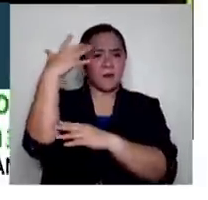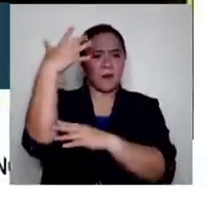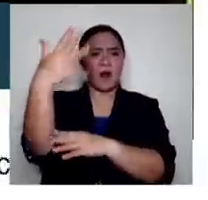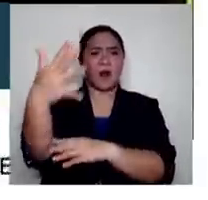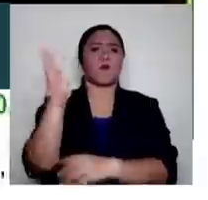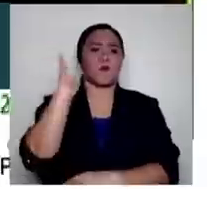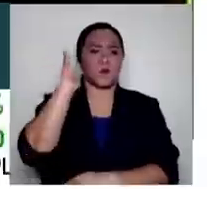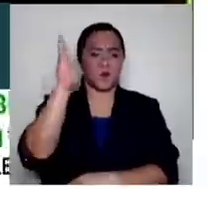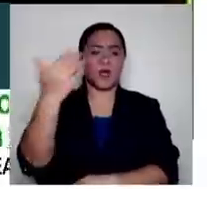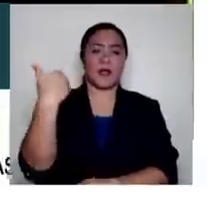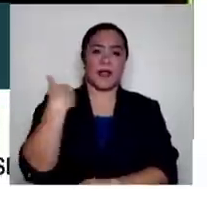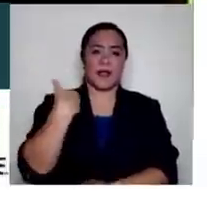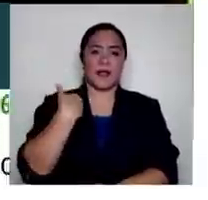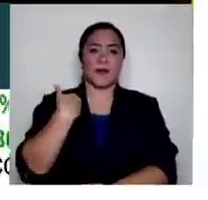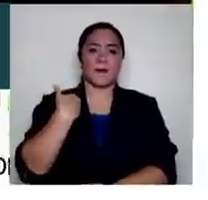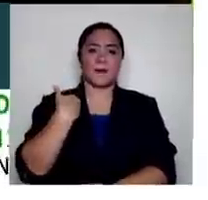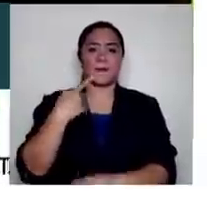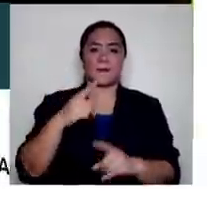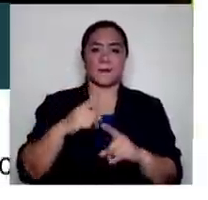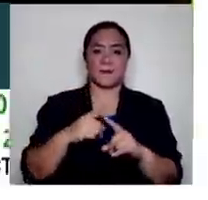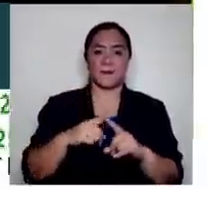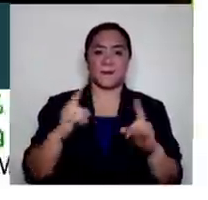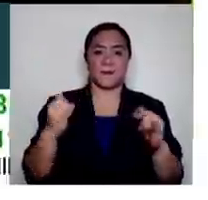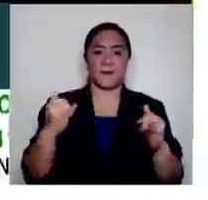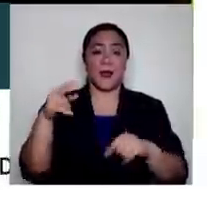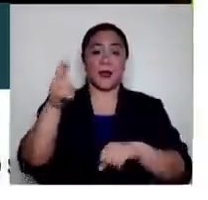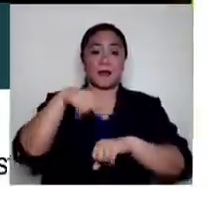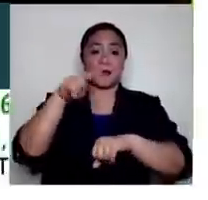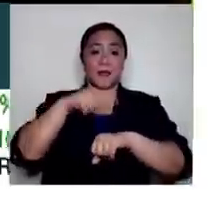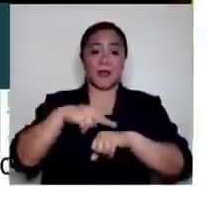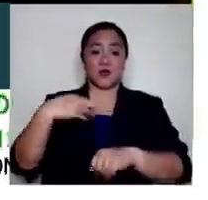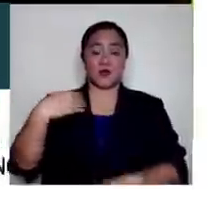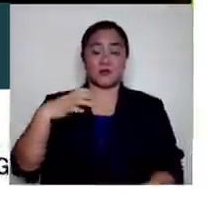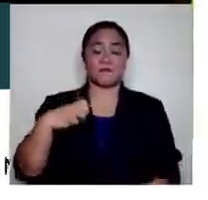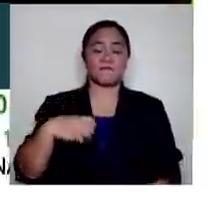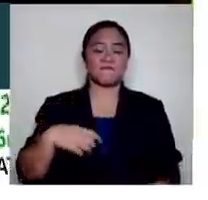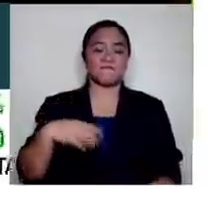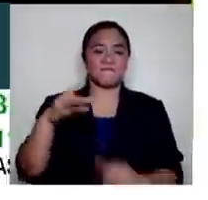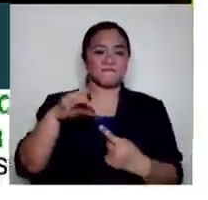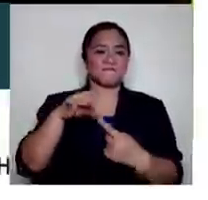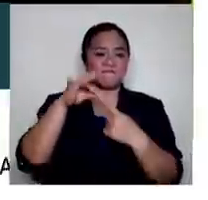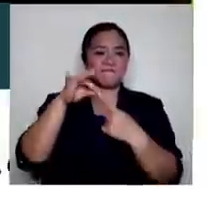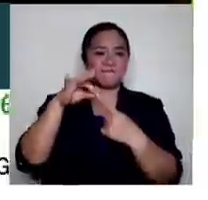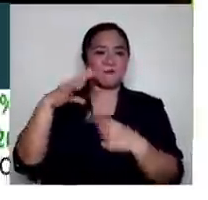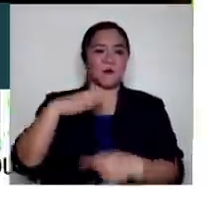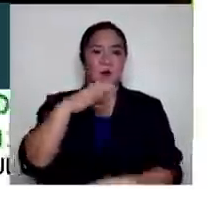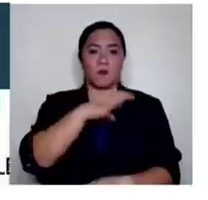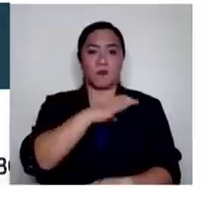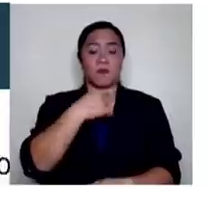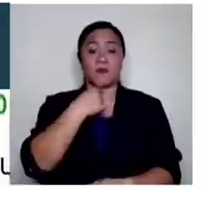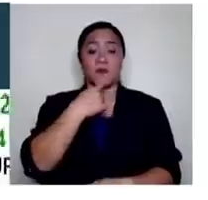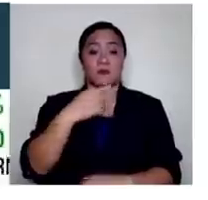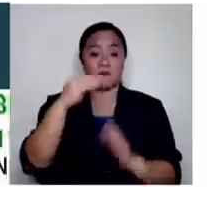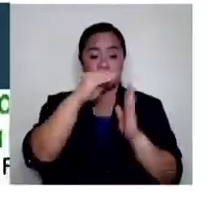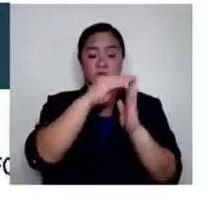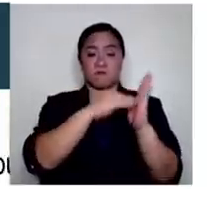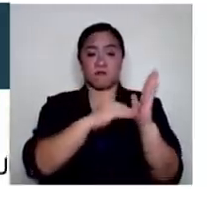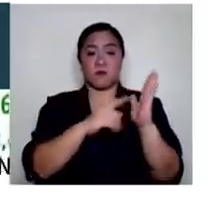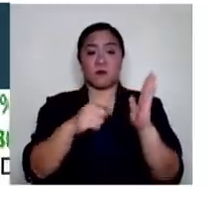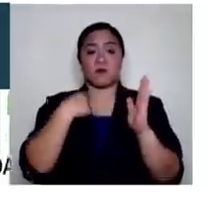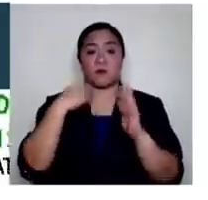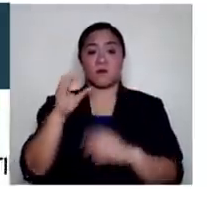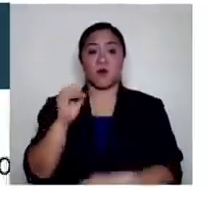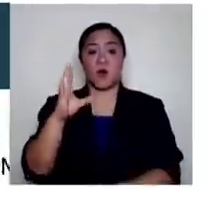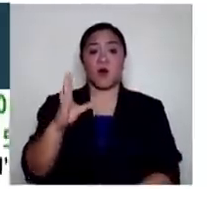po yun. And then the National Executive Committee of PDP Laban issued a resolution allowing our official